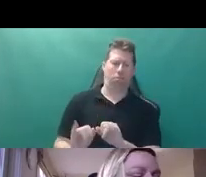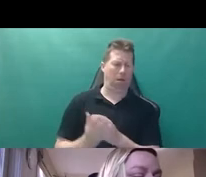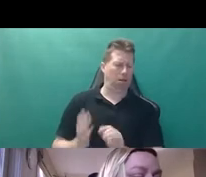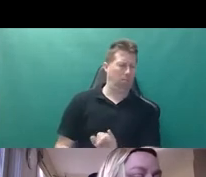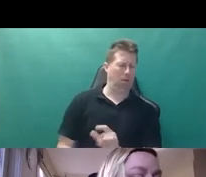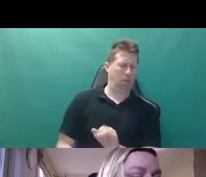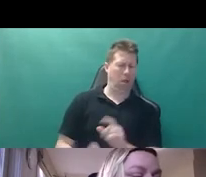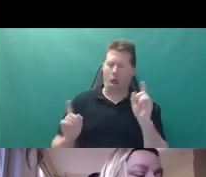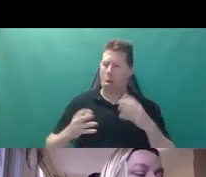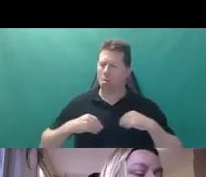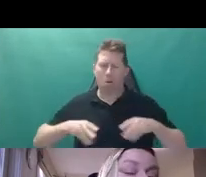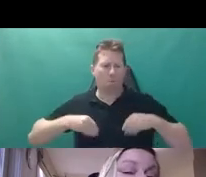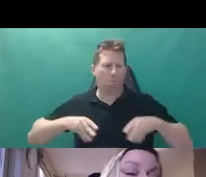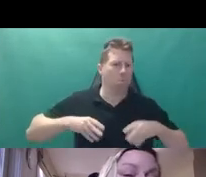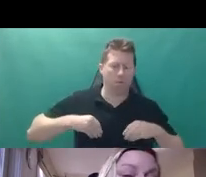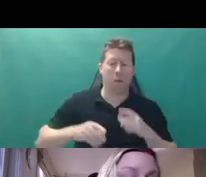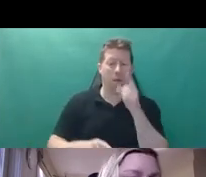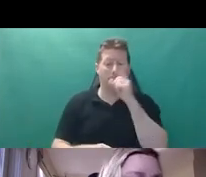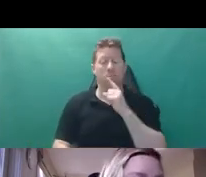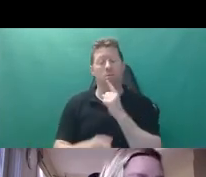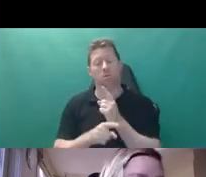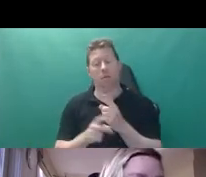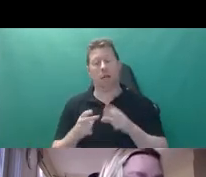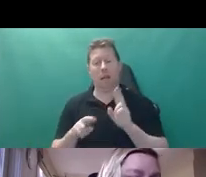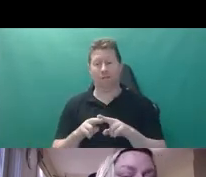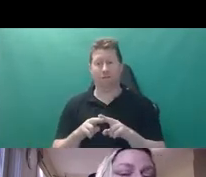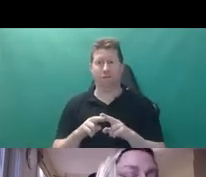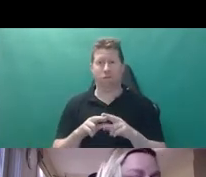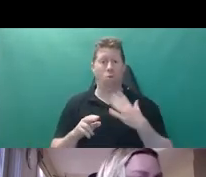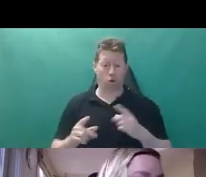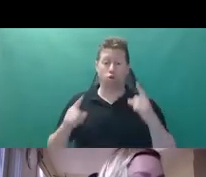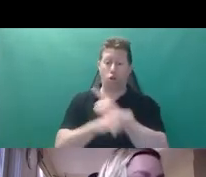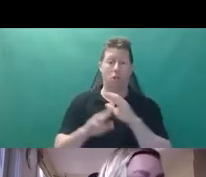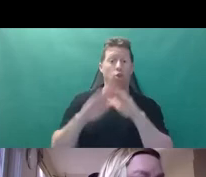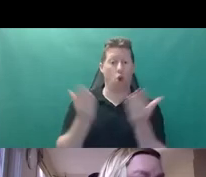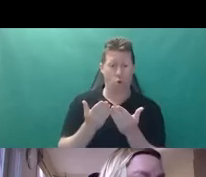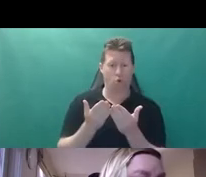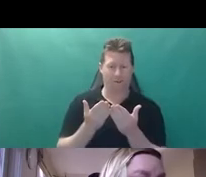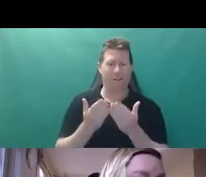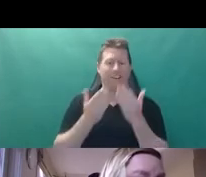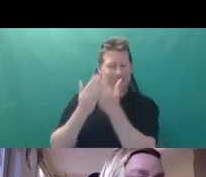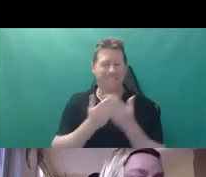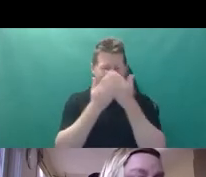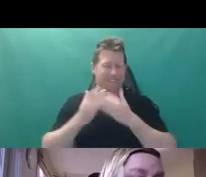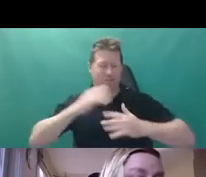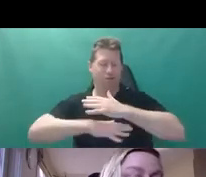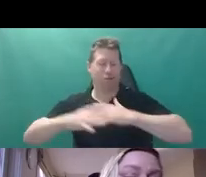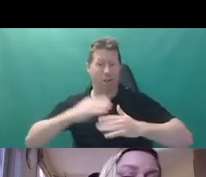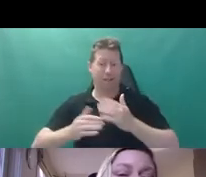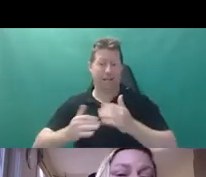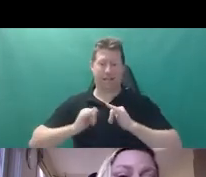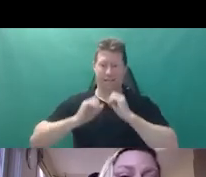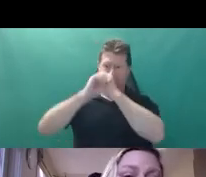People often say that if you want to change the world study sociology because it will give you an understanding of how change can be created